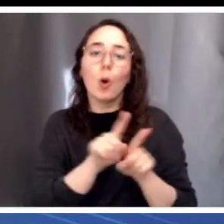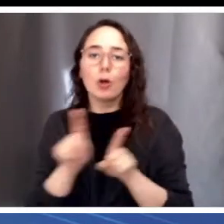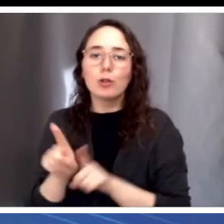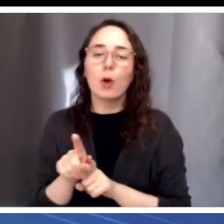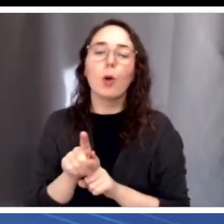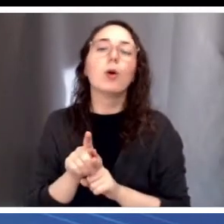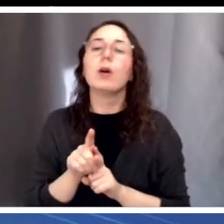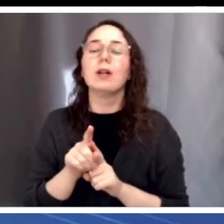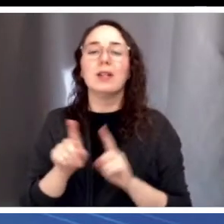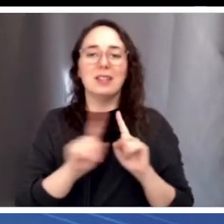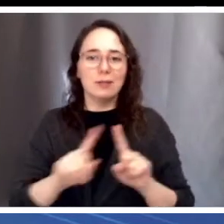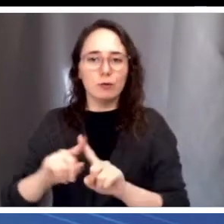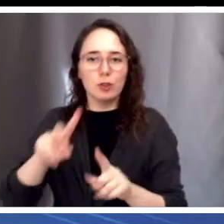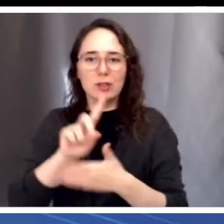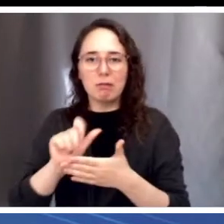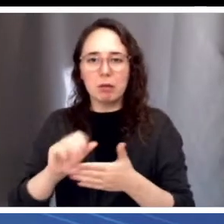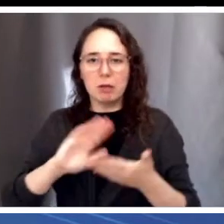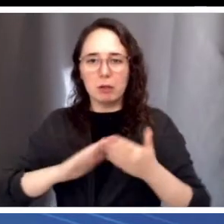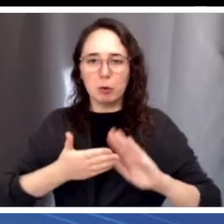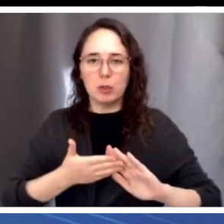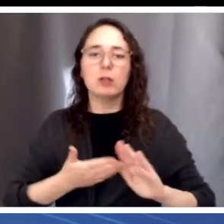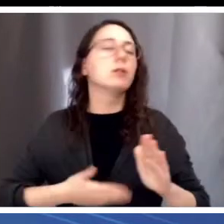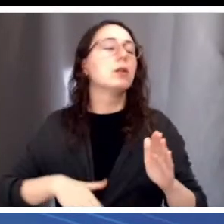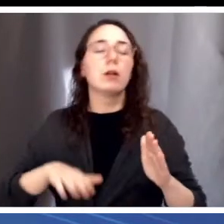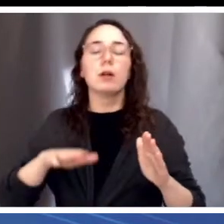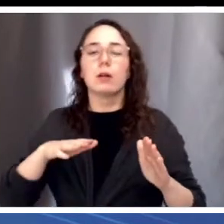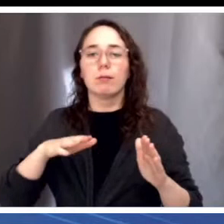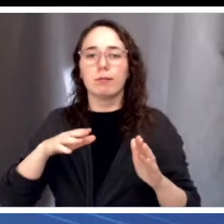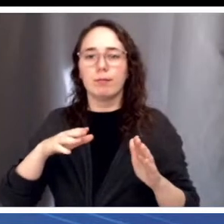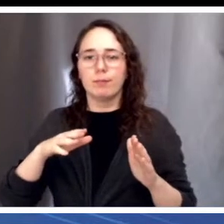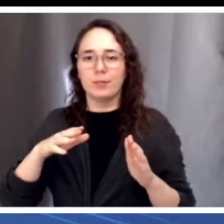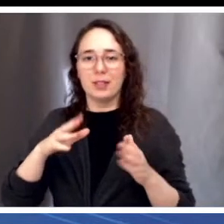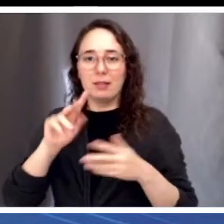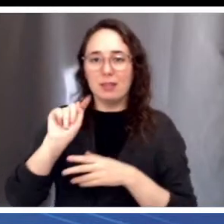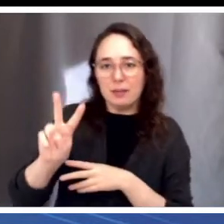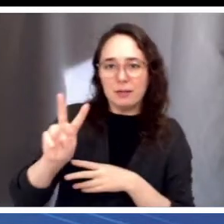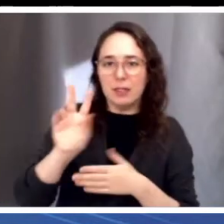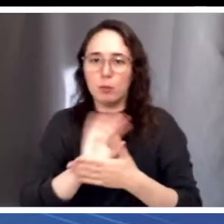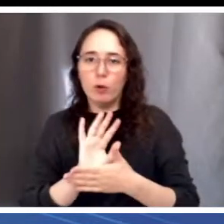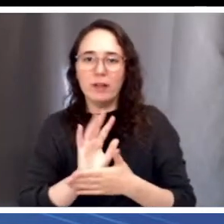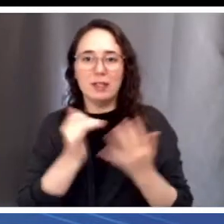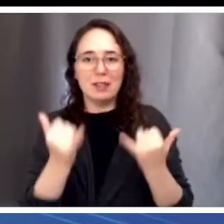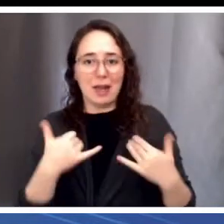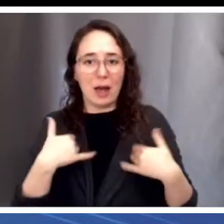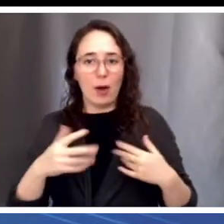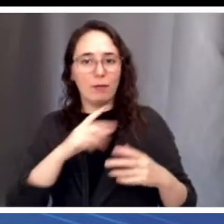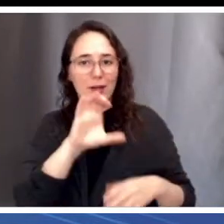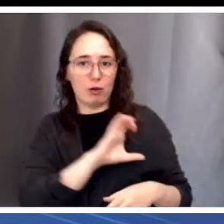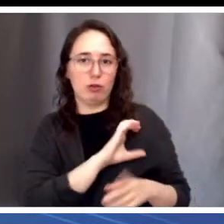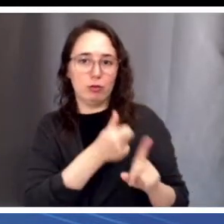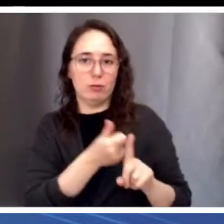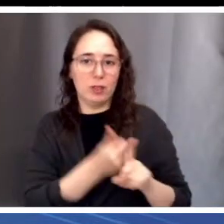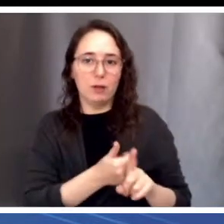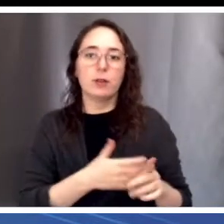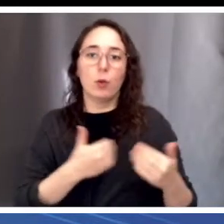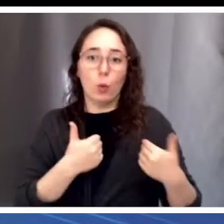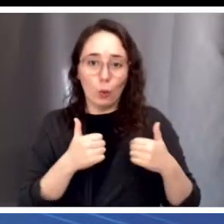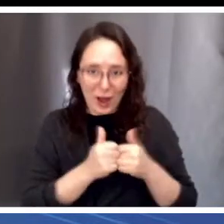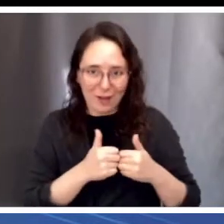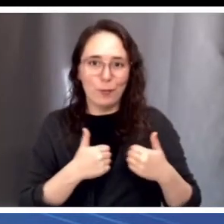that there are, I think a lot of people and a lot of decision makers who are being,